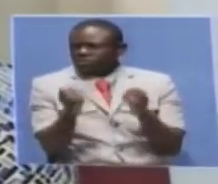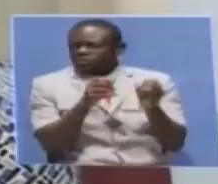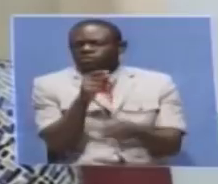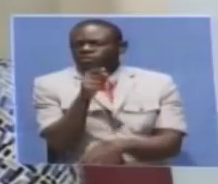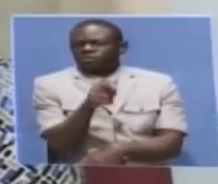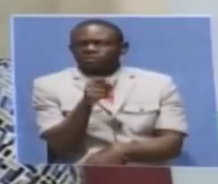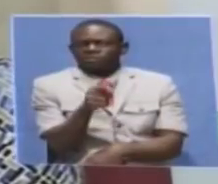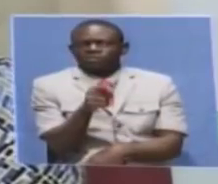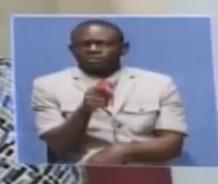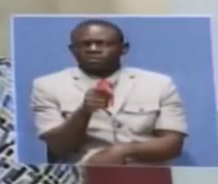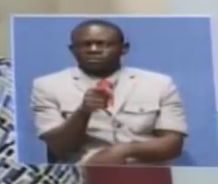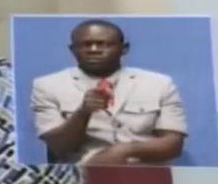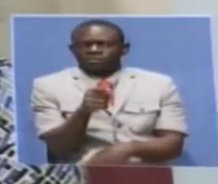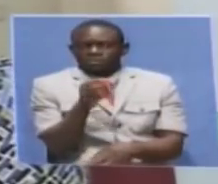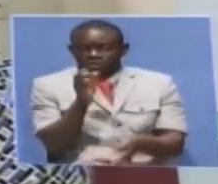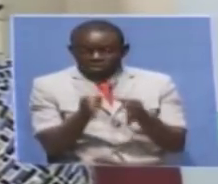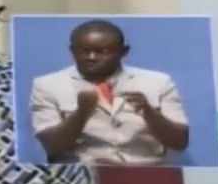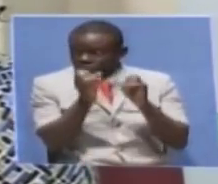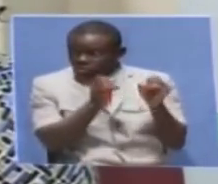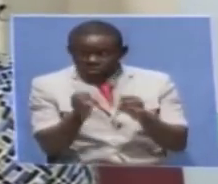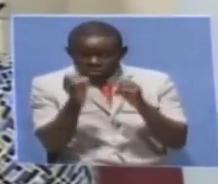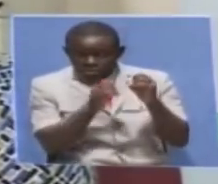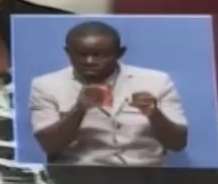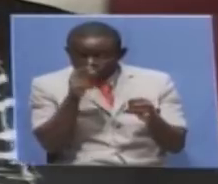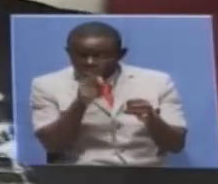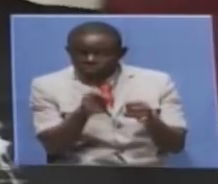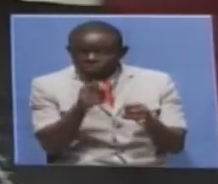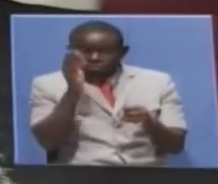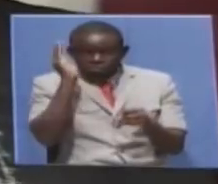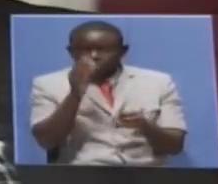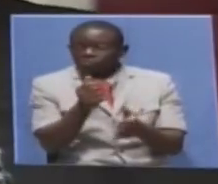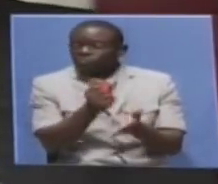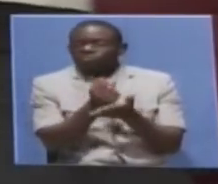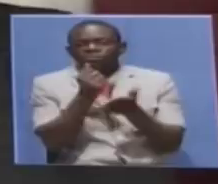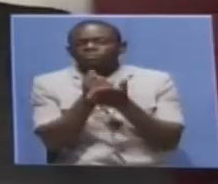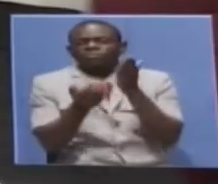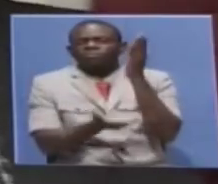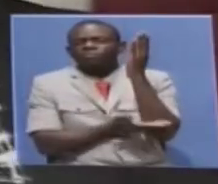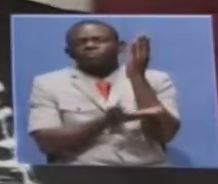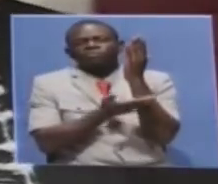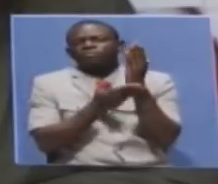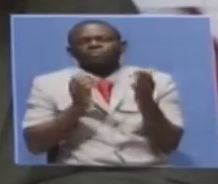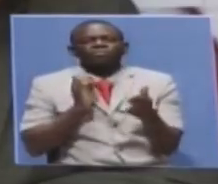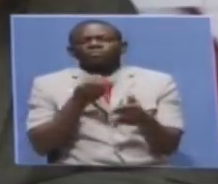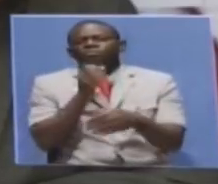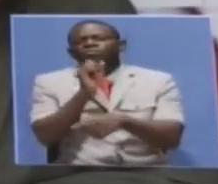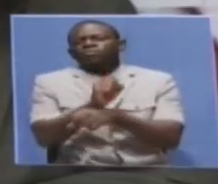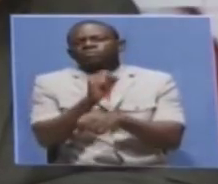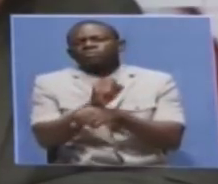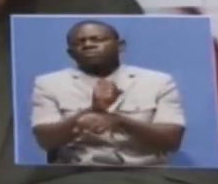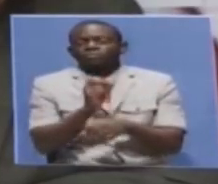be a huge factor in enhancing our efforts, and we look forward to that